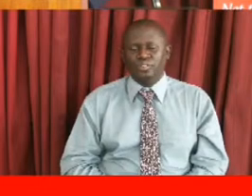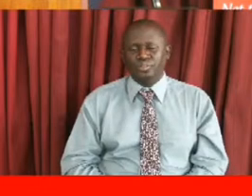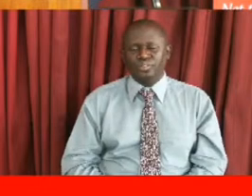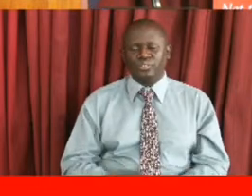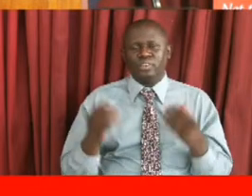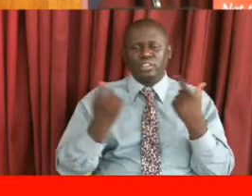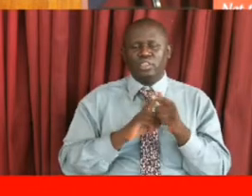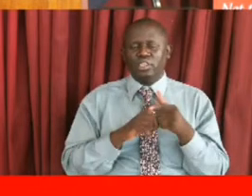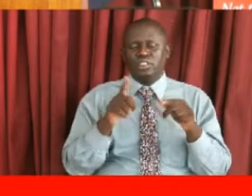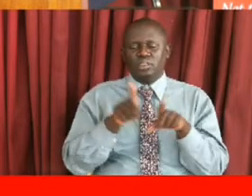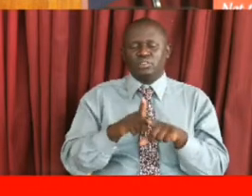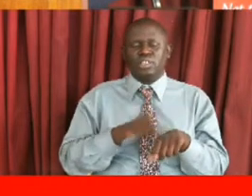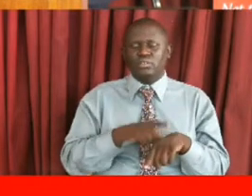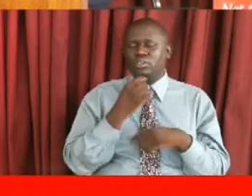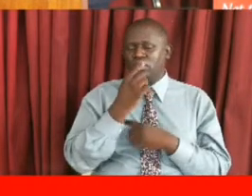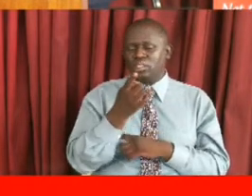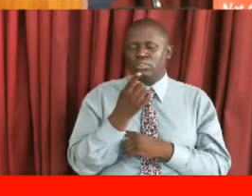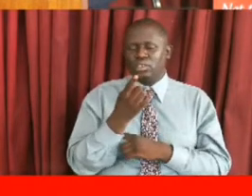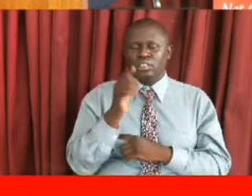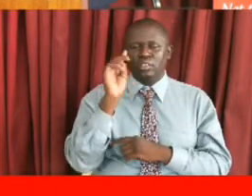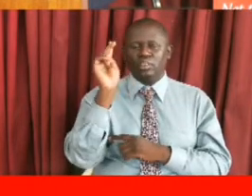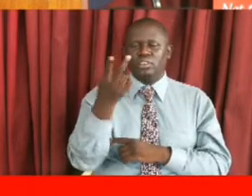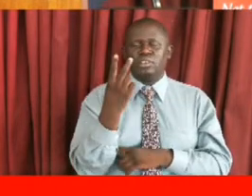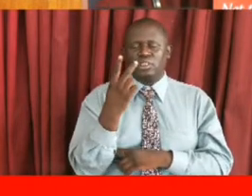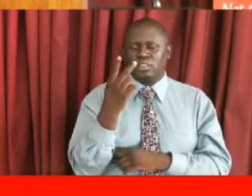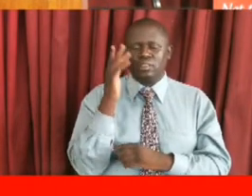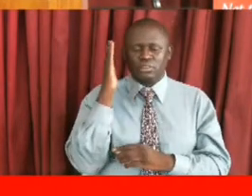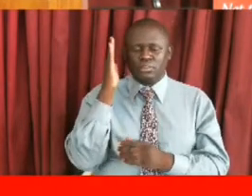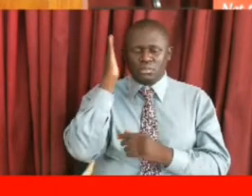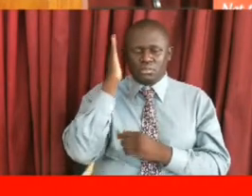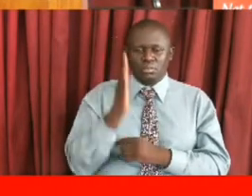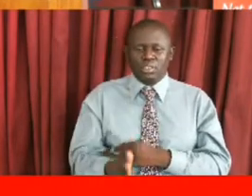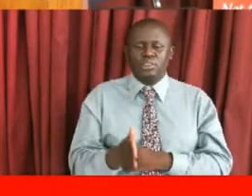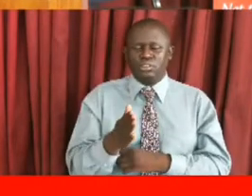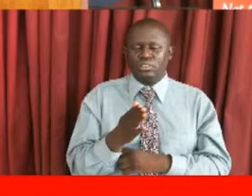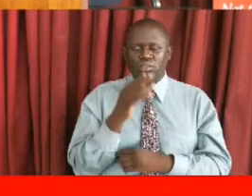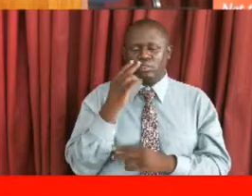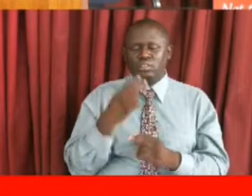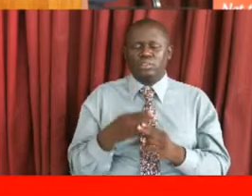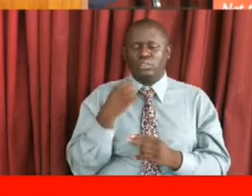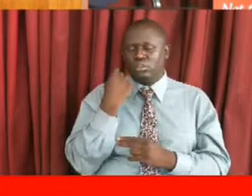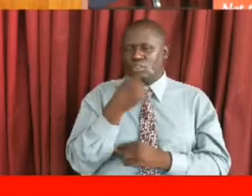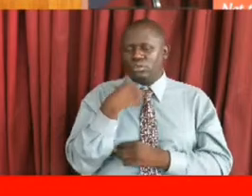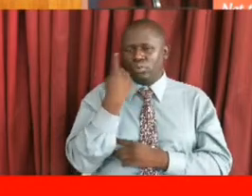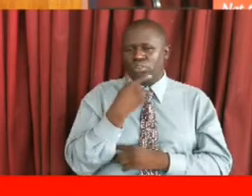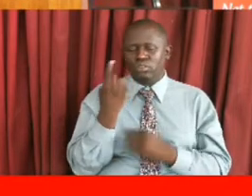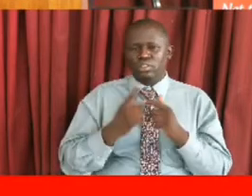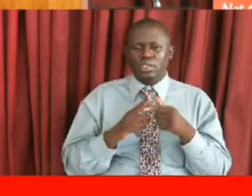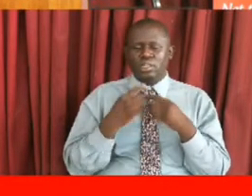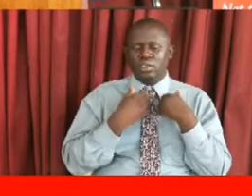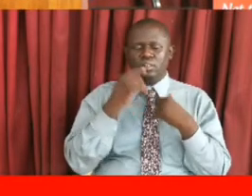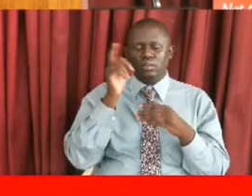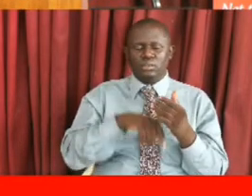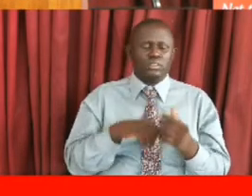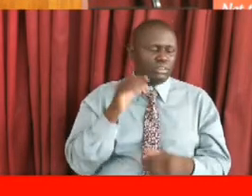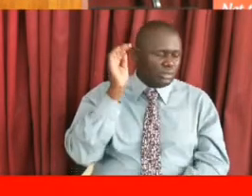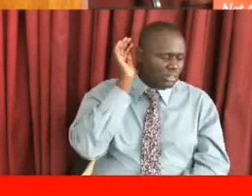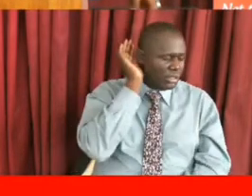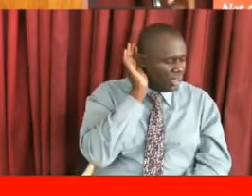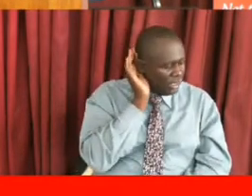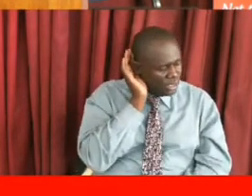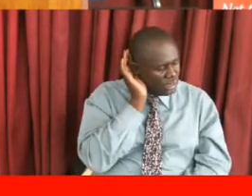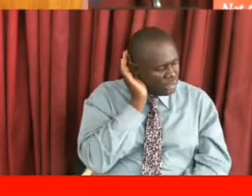eyes were as a flame of fire and on his head were many crows and he had a name written that no